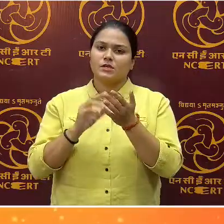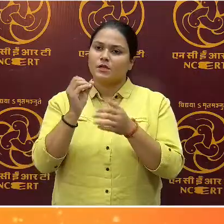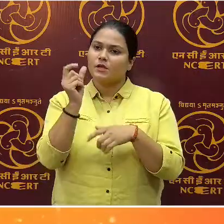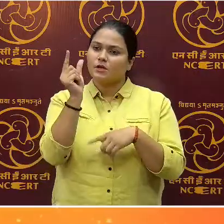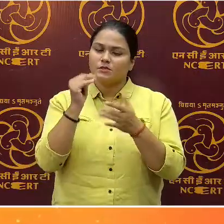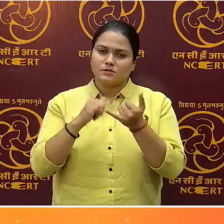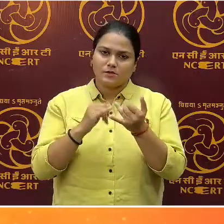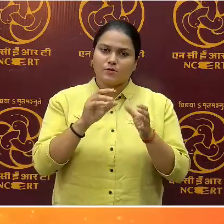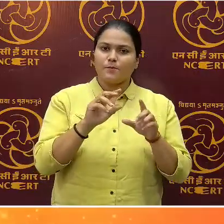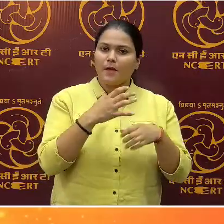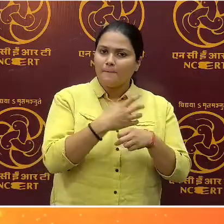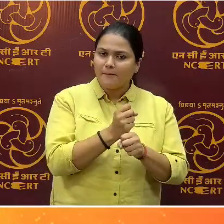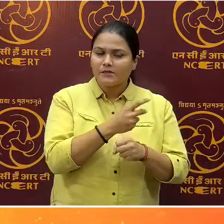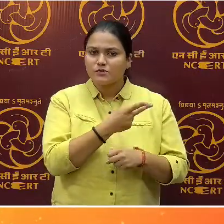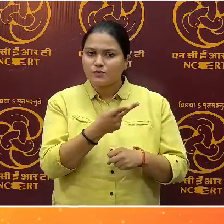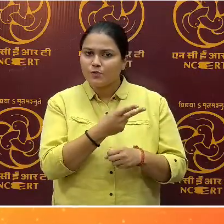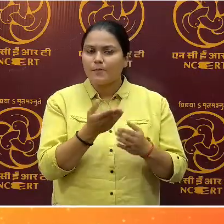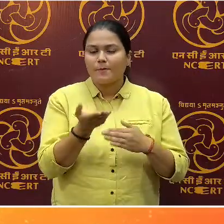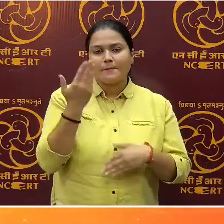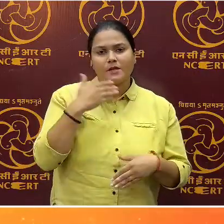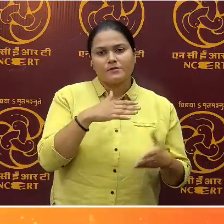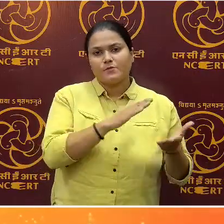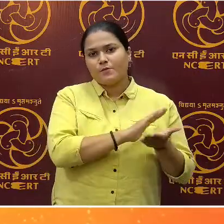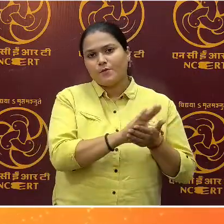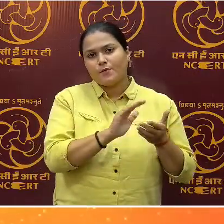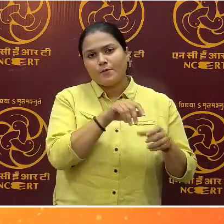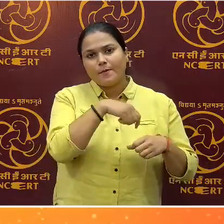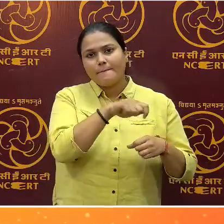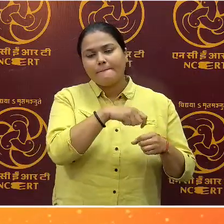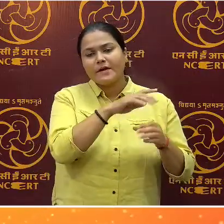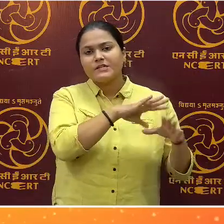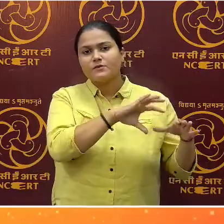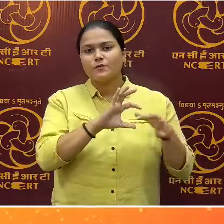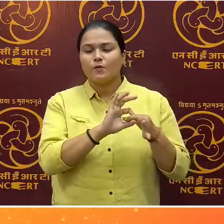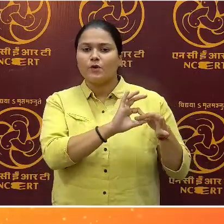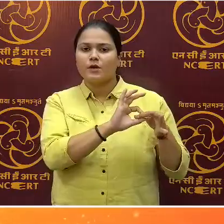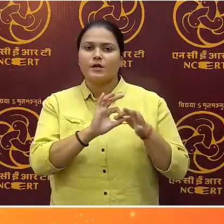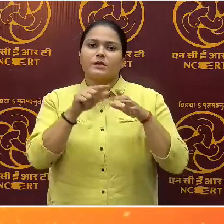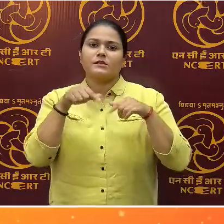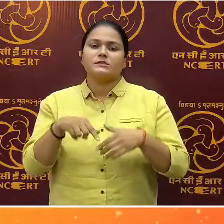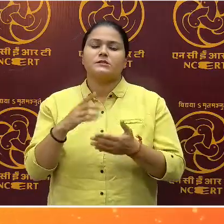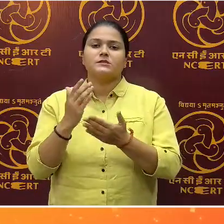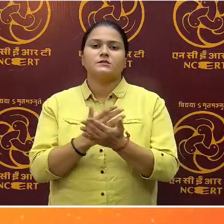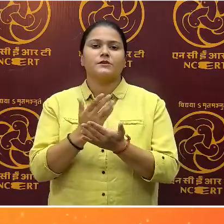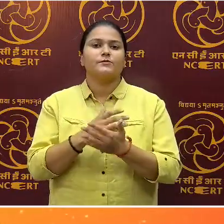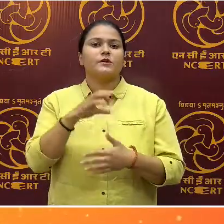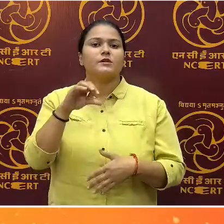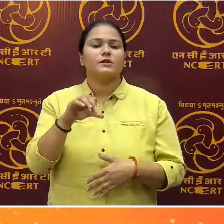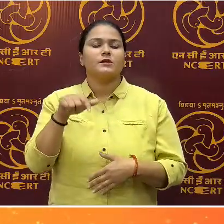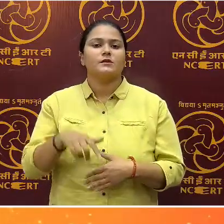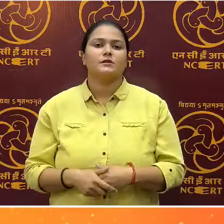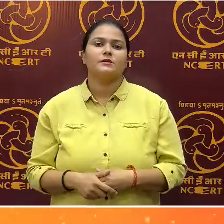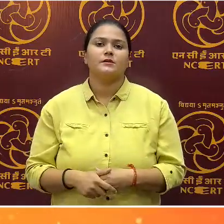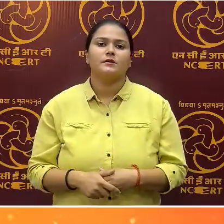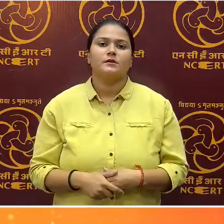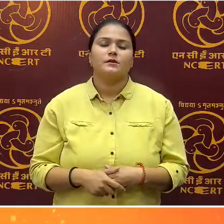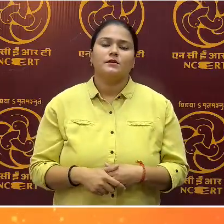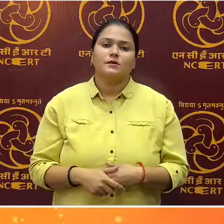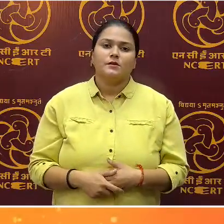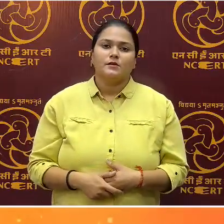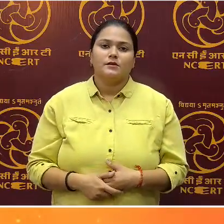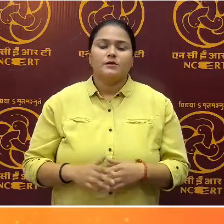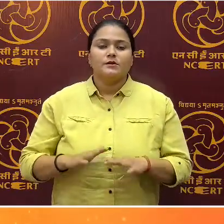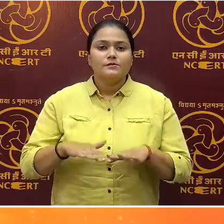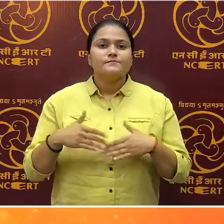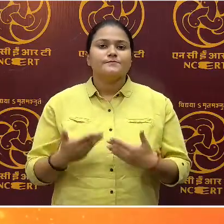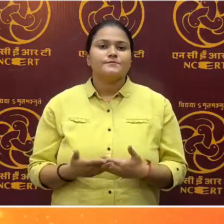when we are preparing a mixture. When we say that based on its composition, whether it is uniform and